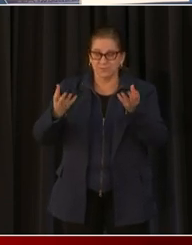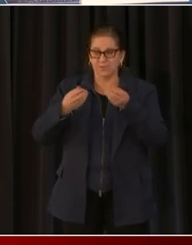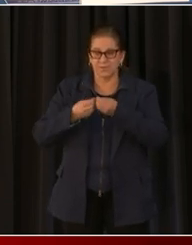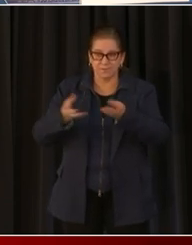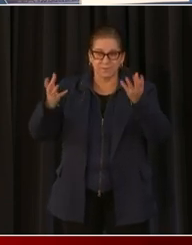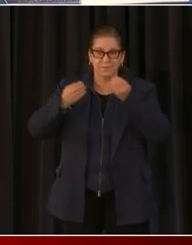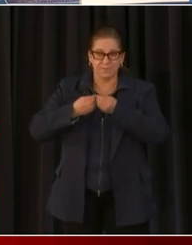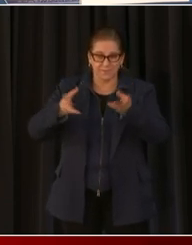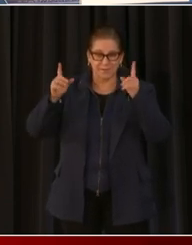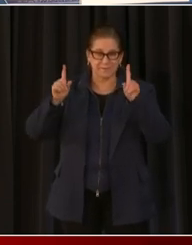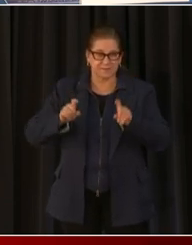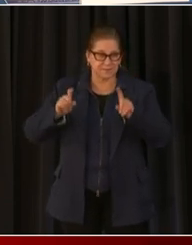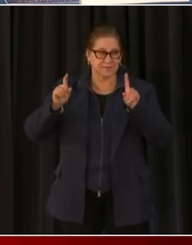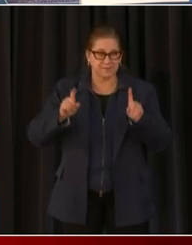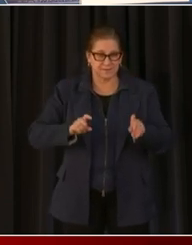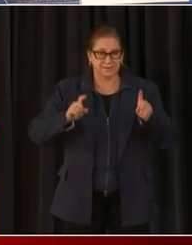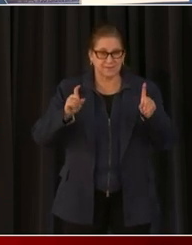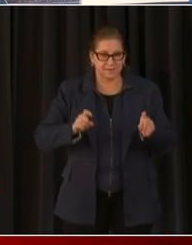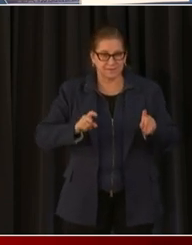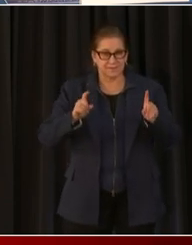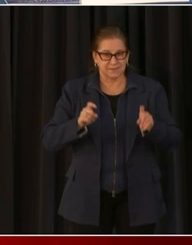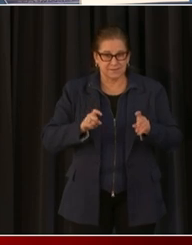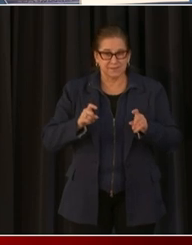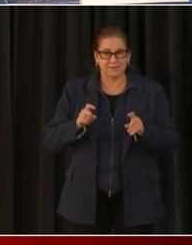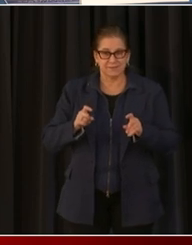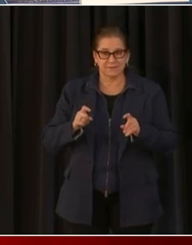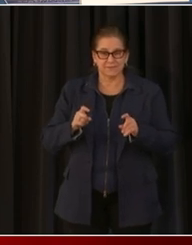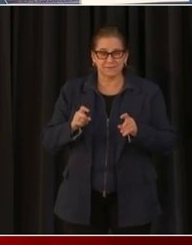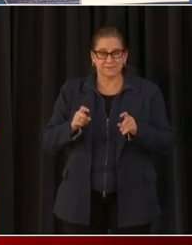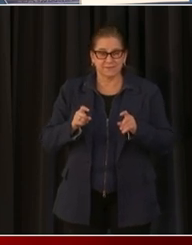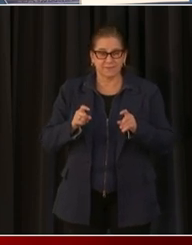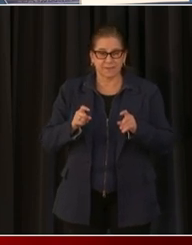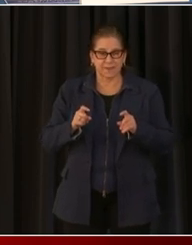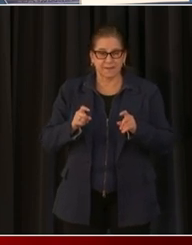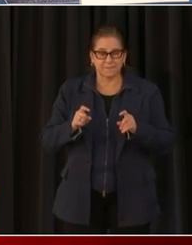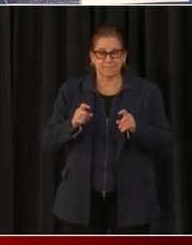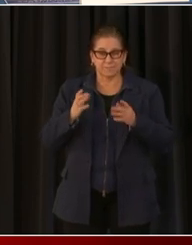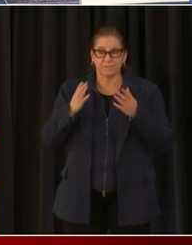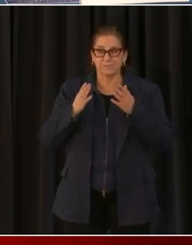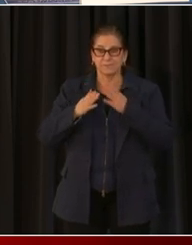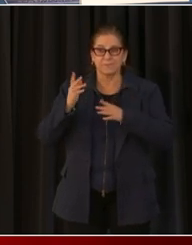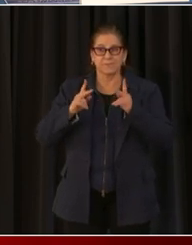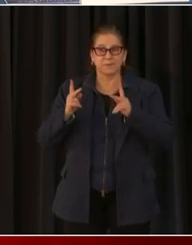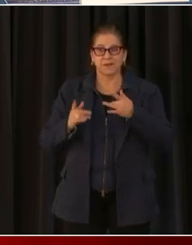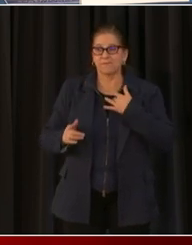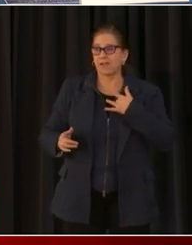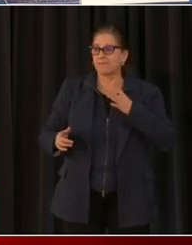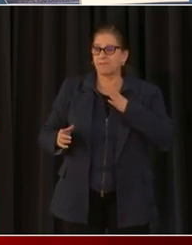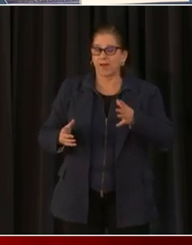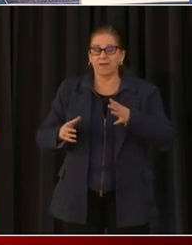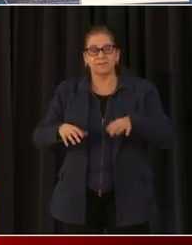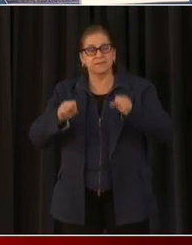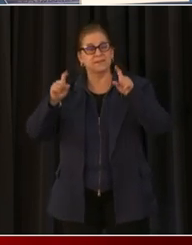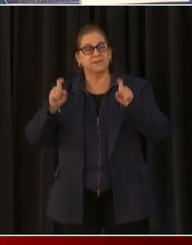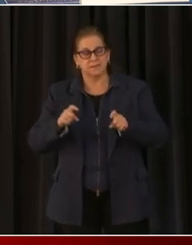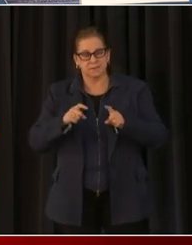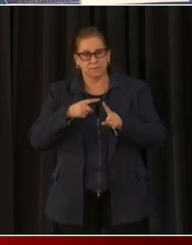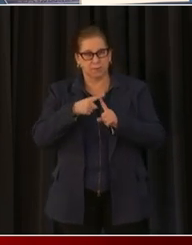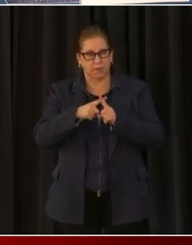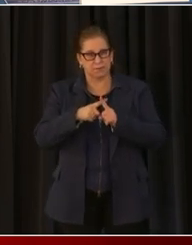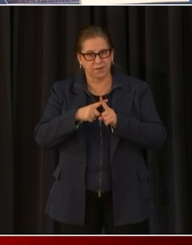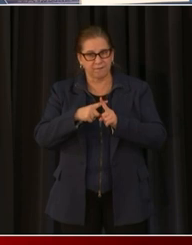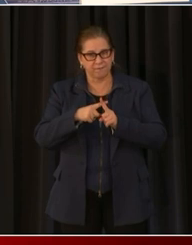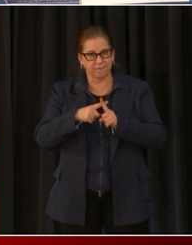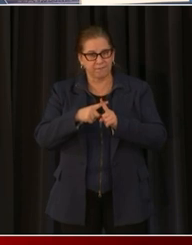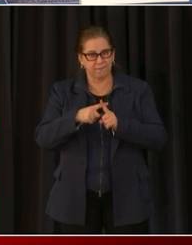tests. Because some people can be positive with COVID-19 and not have symptoms, it's critically important that people continue